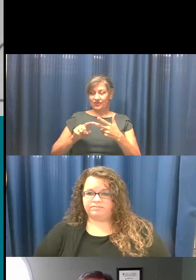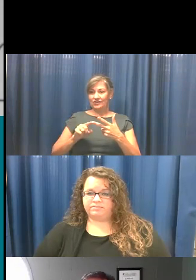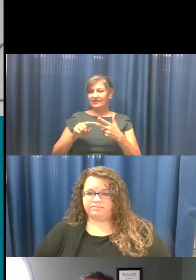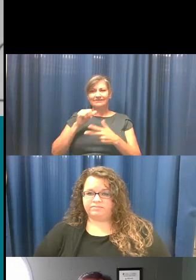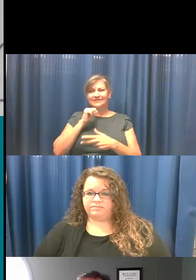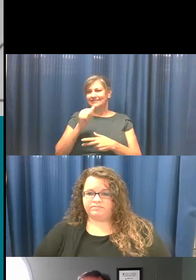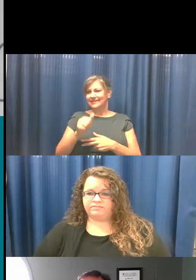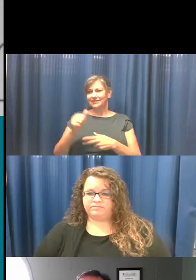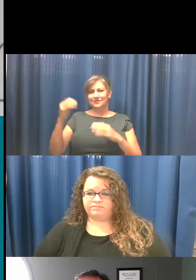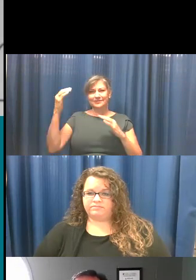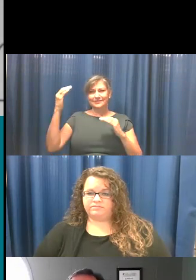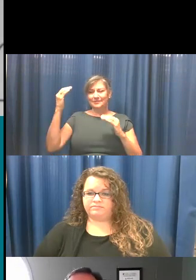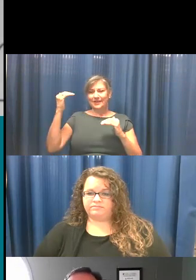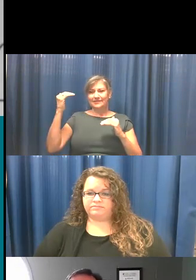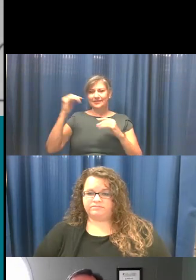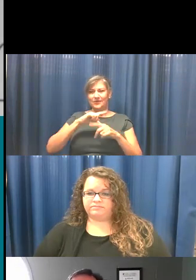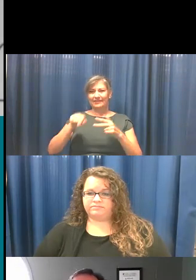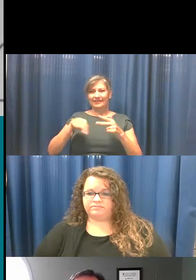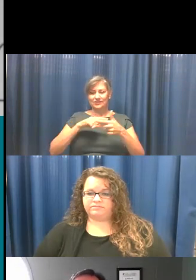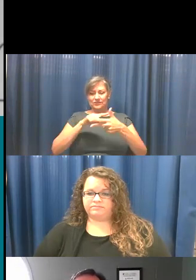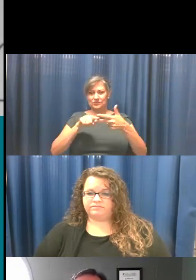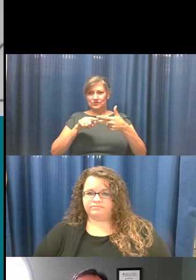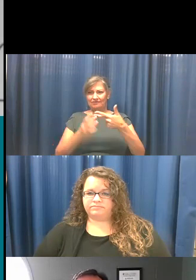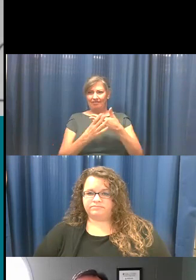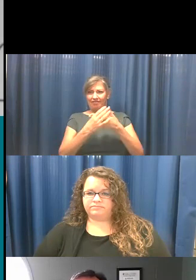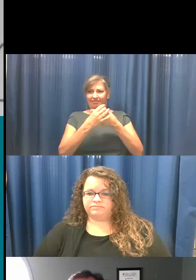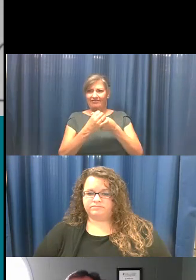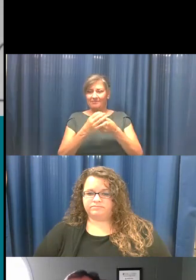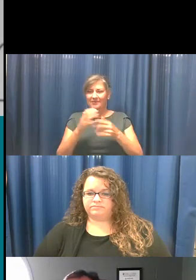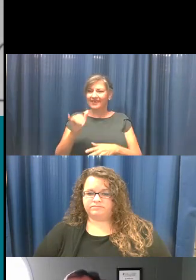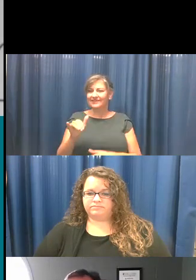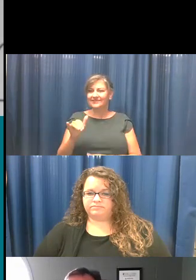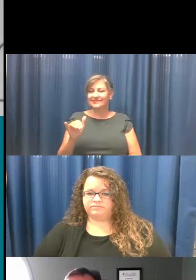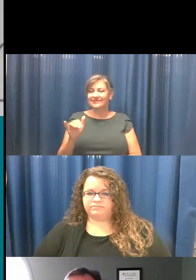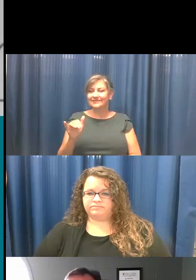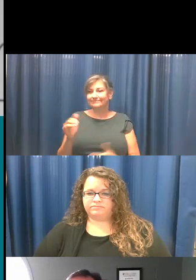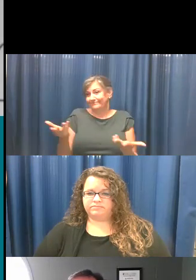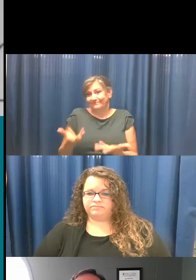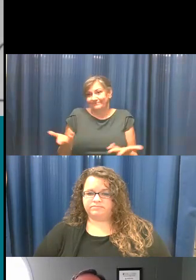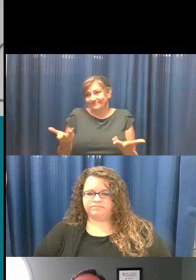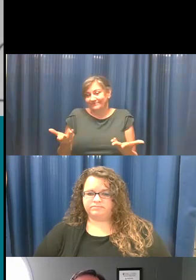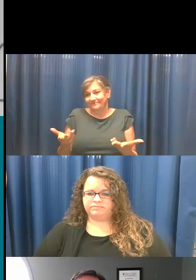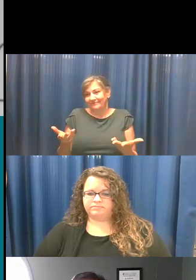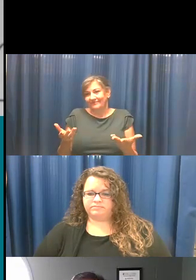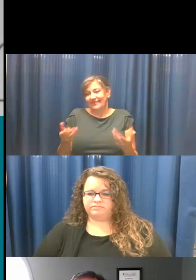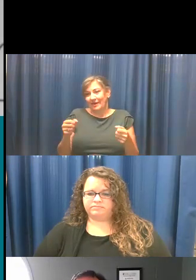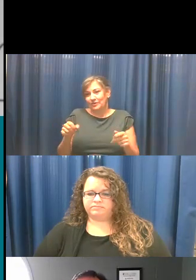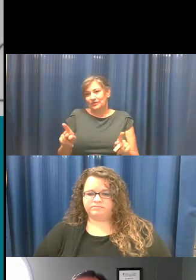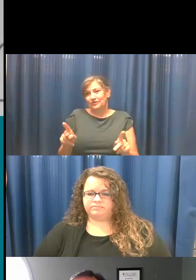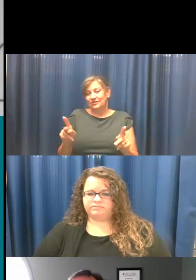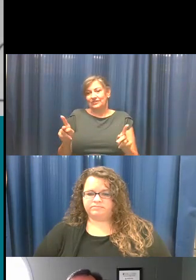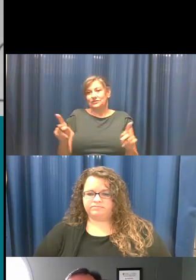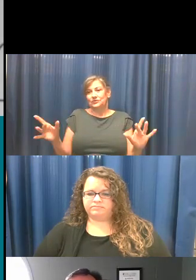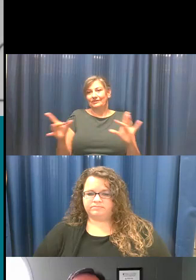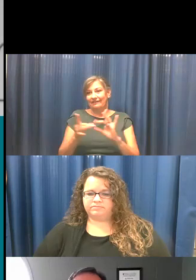I think, when these theme words came together, but it is where we are, and the chance to reunite and reconnect this